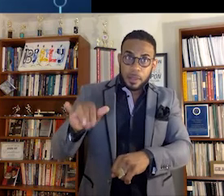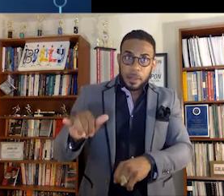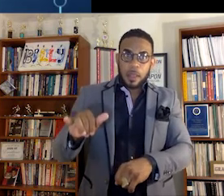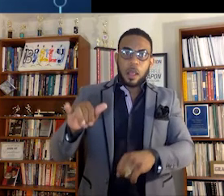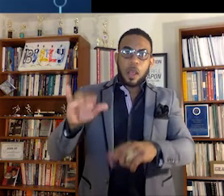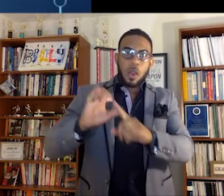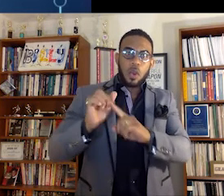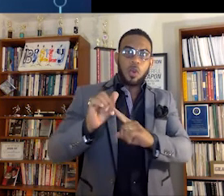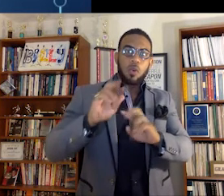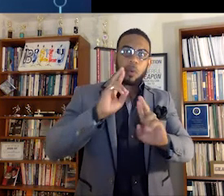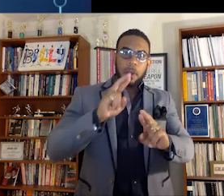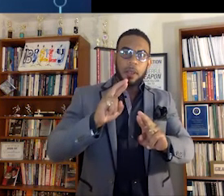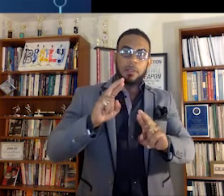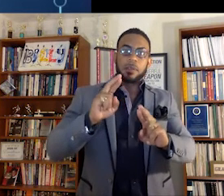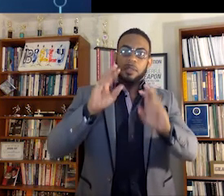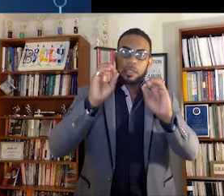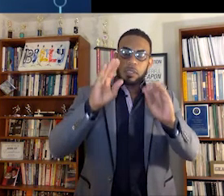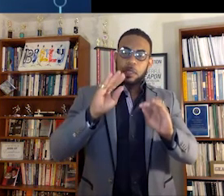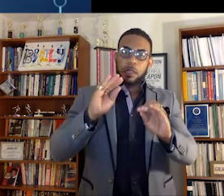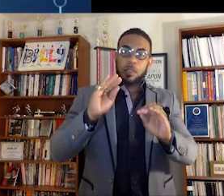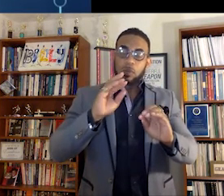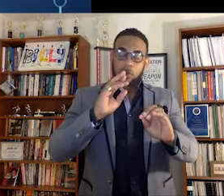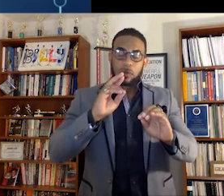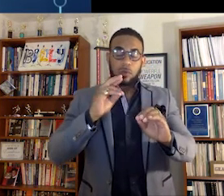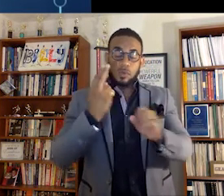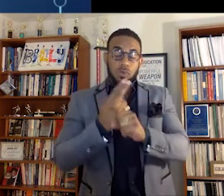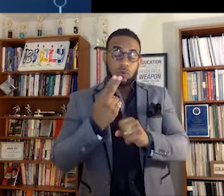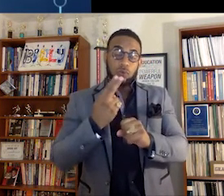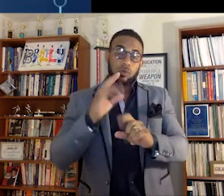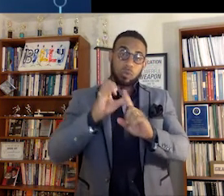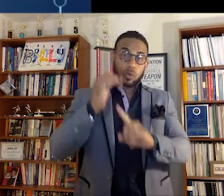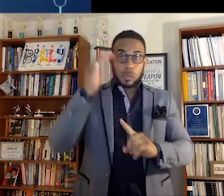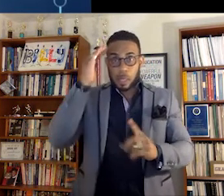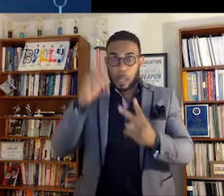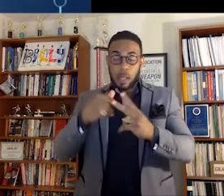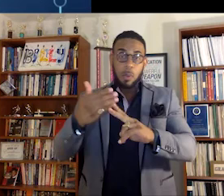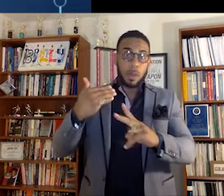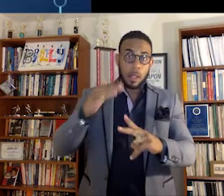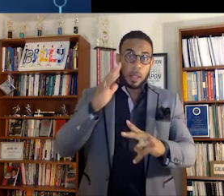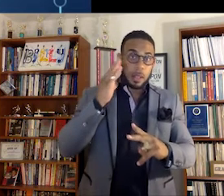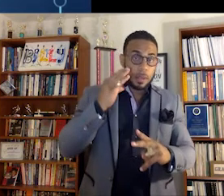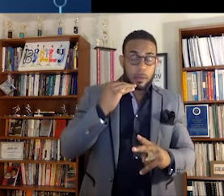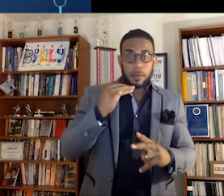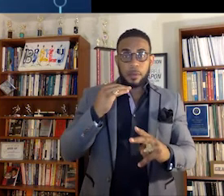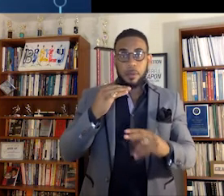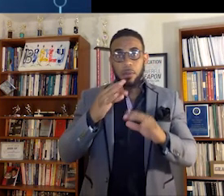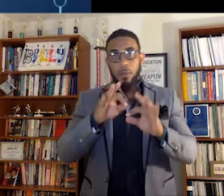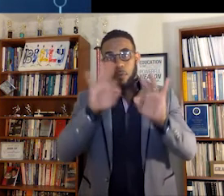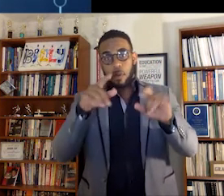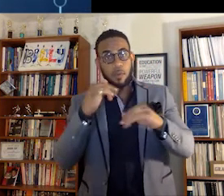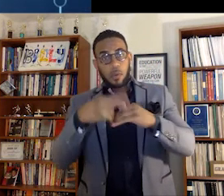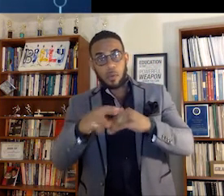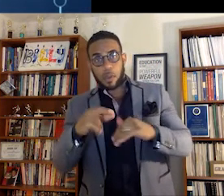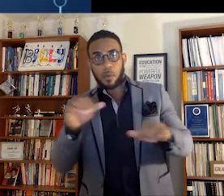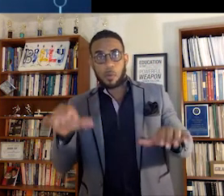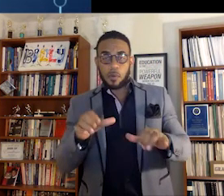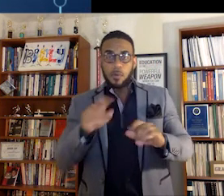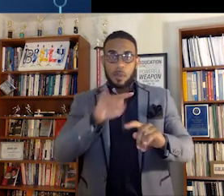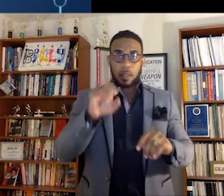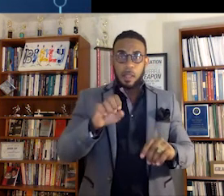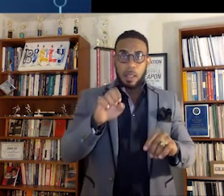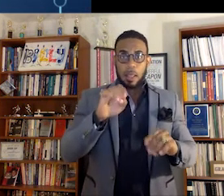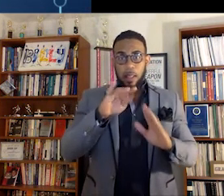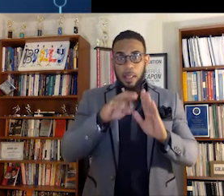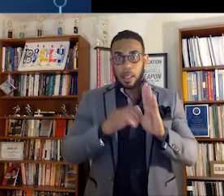responsive teaching is defined as using cultural knowledge, prior experiences, frames of reference, and performance style of ethnically